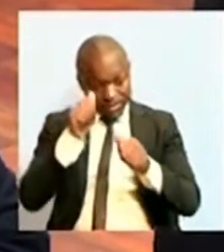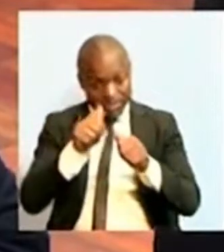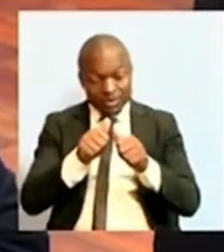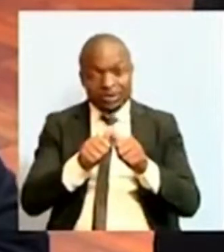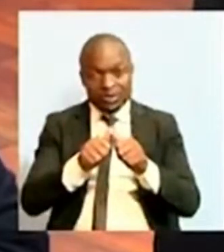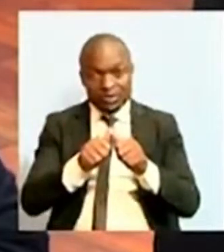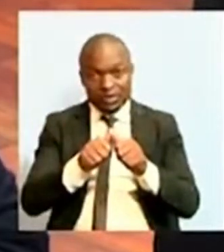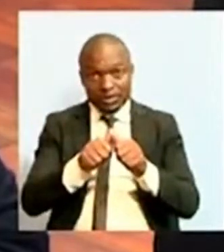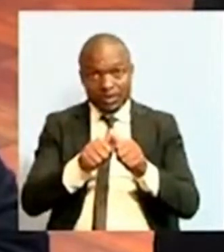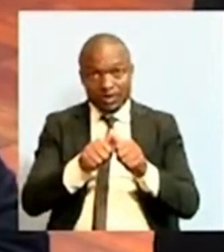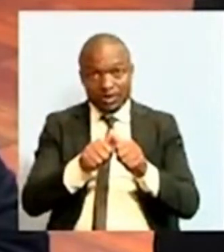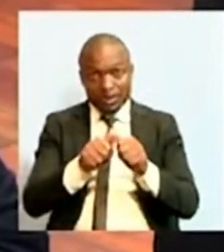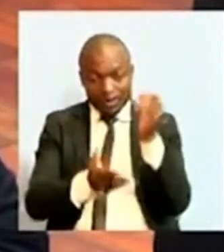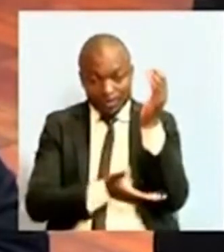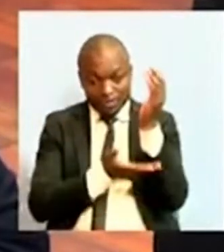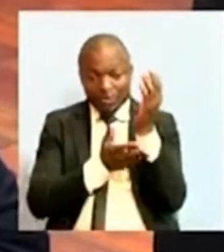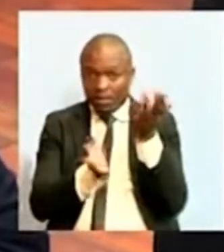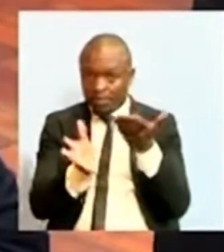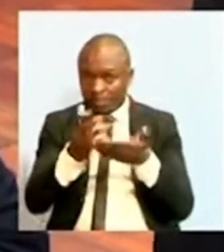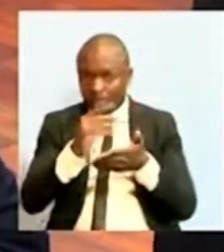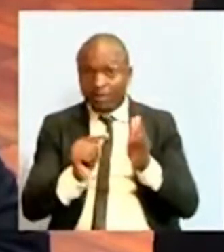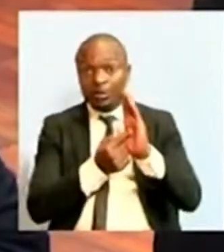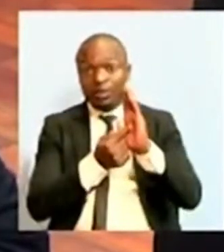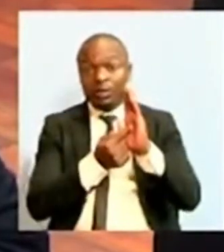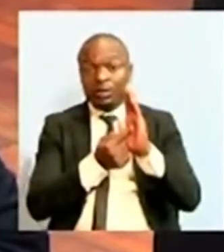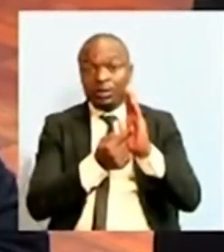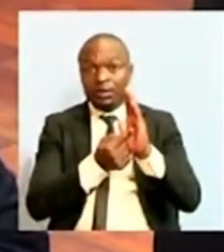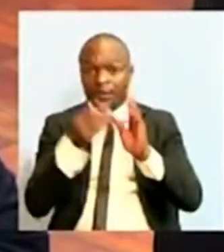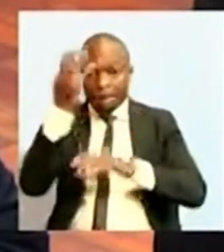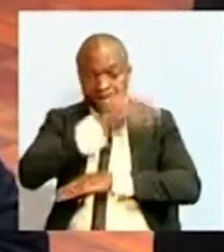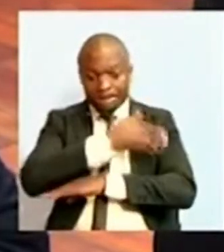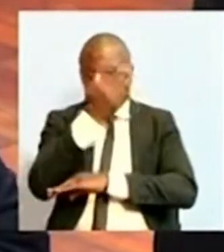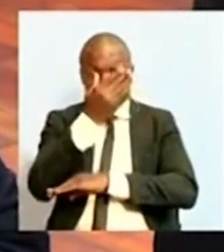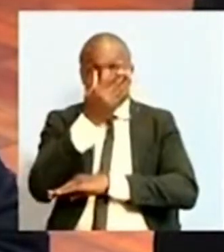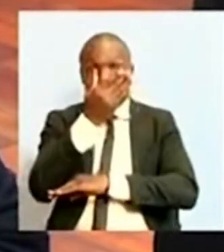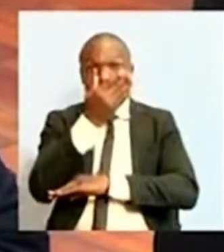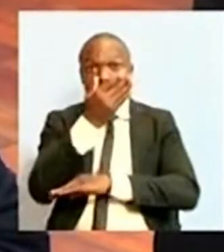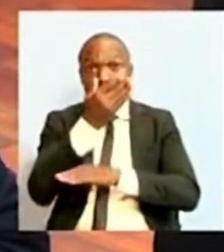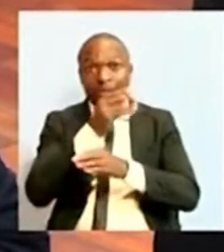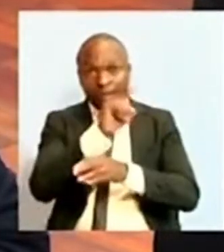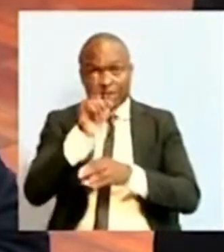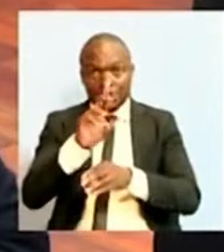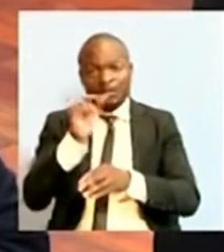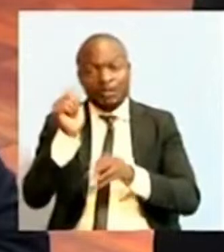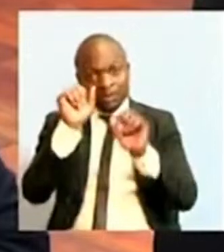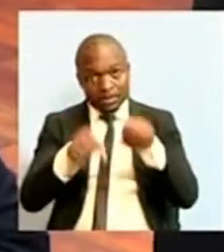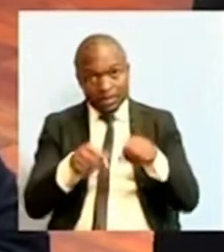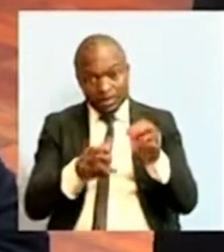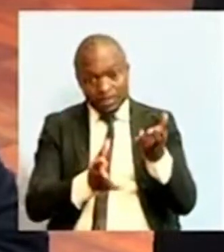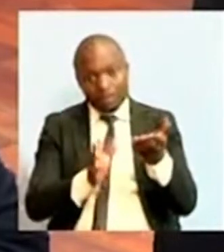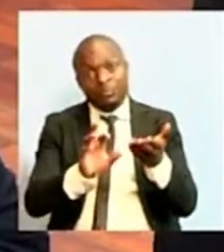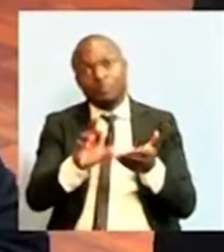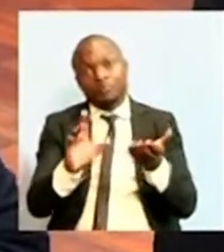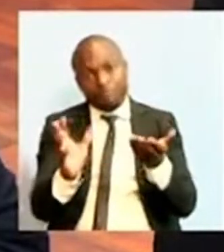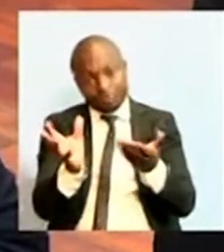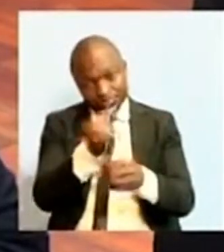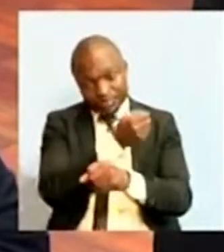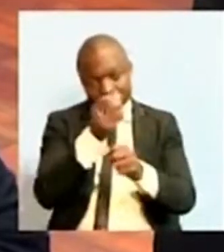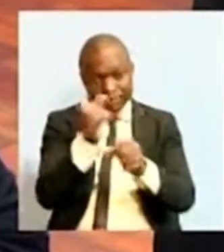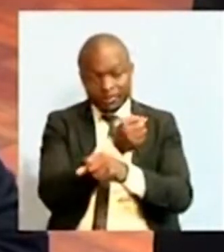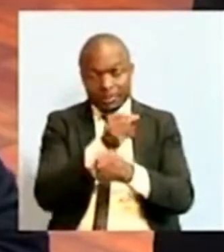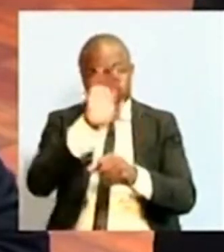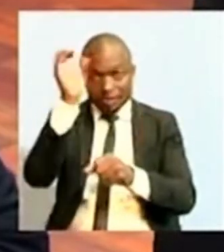points at the border so that ZRA can retain a percentage of the collection to offset arrears of